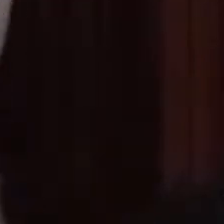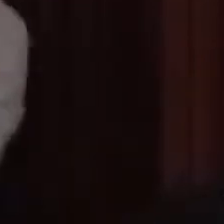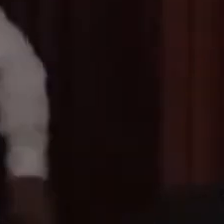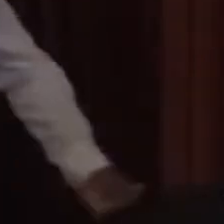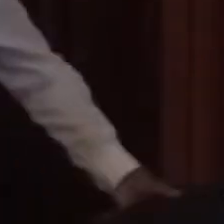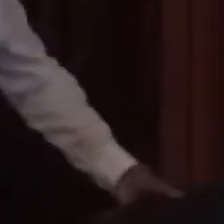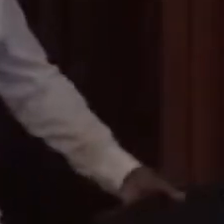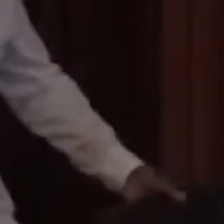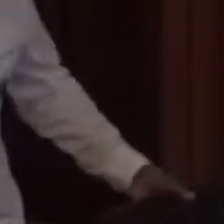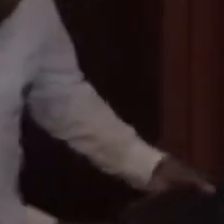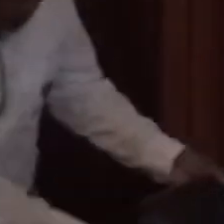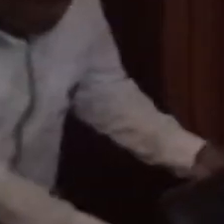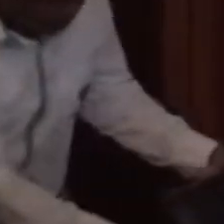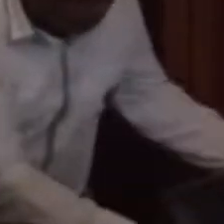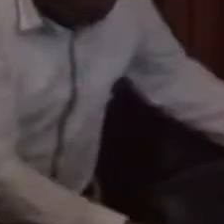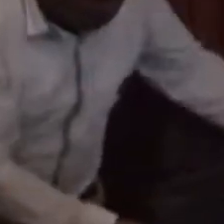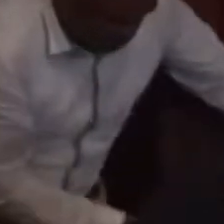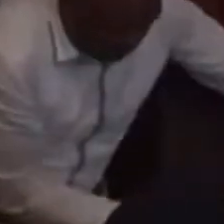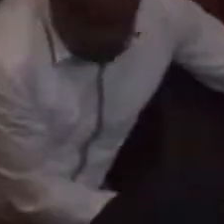Resume.